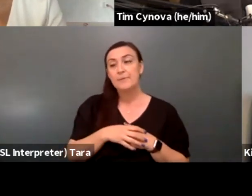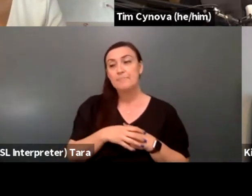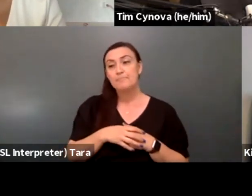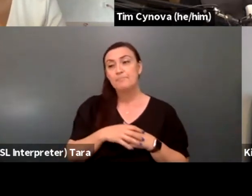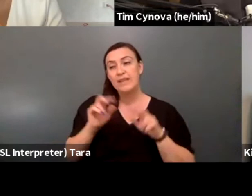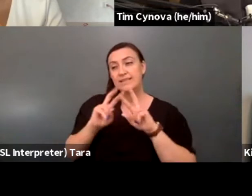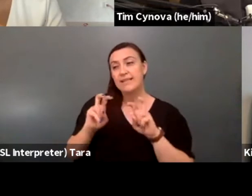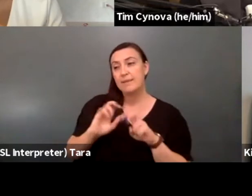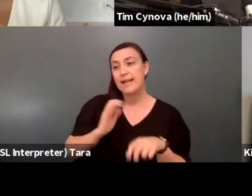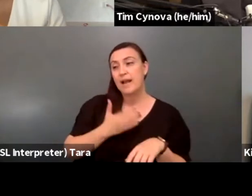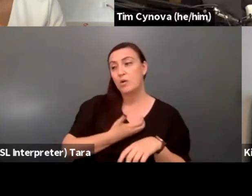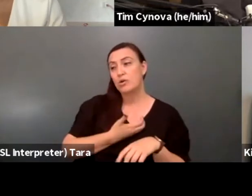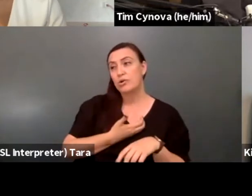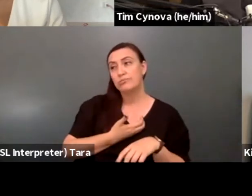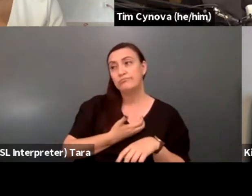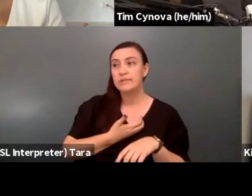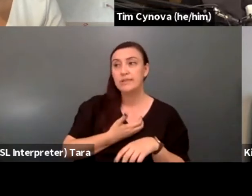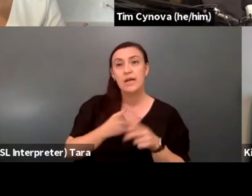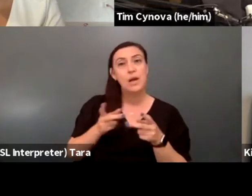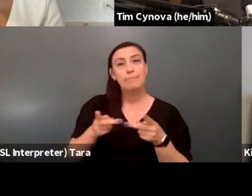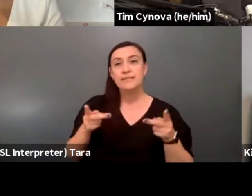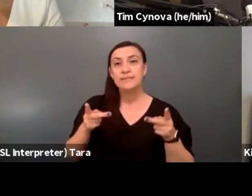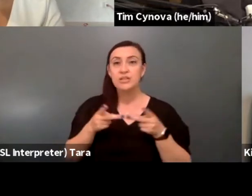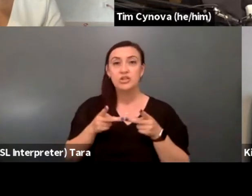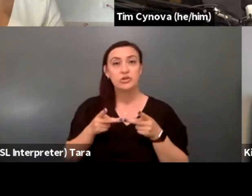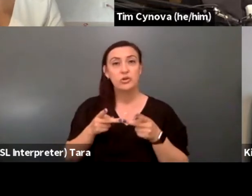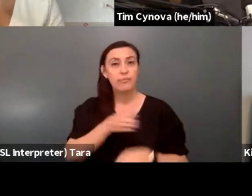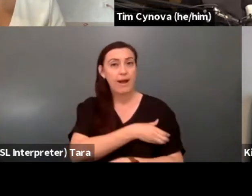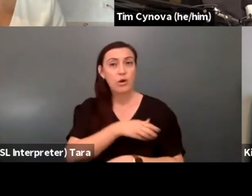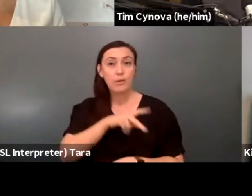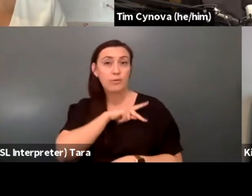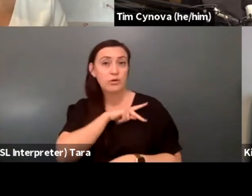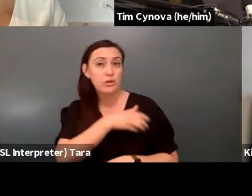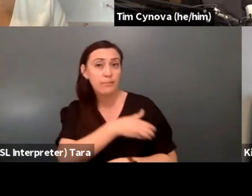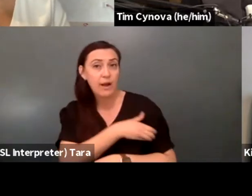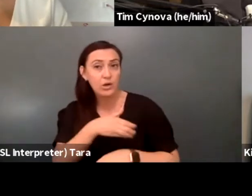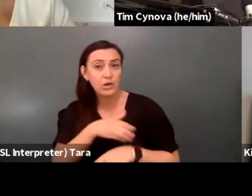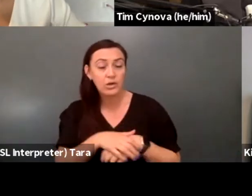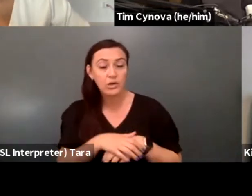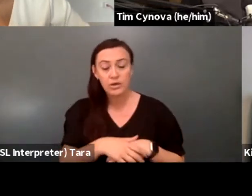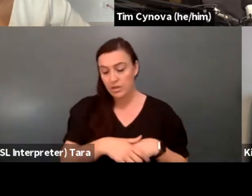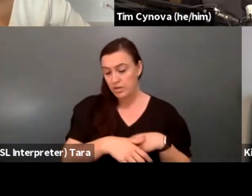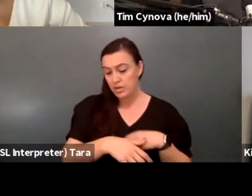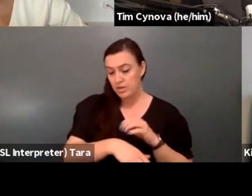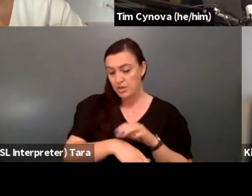examining our positional and personal power,